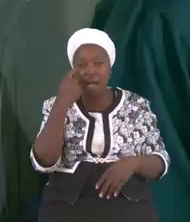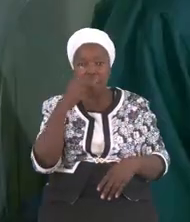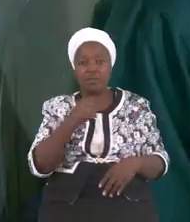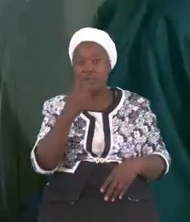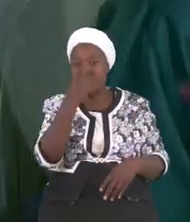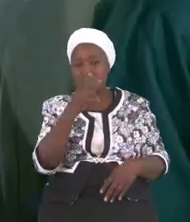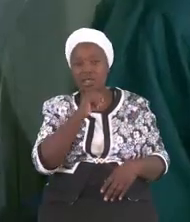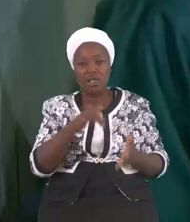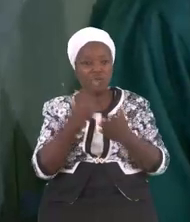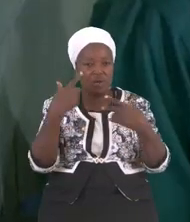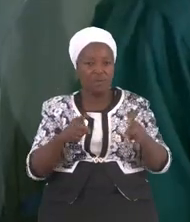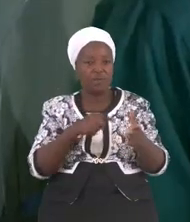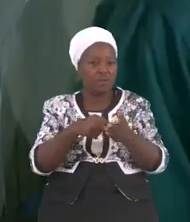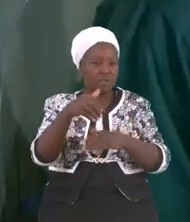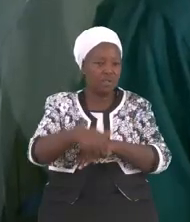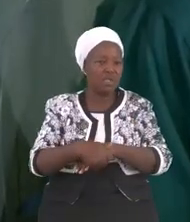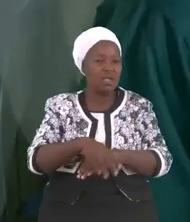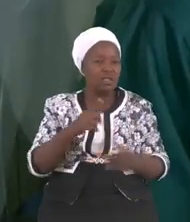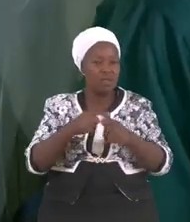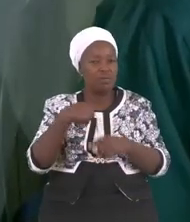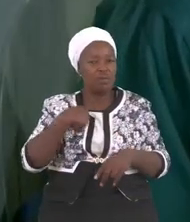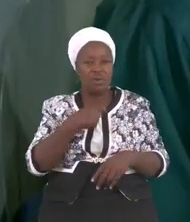tonight. And then we're told in